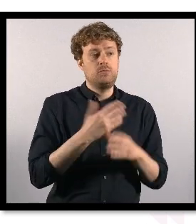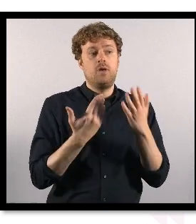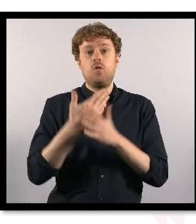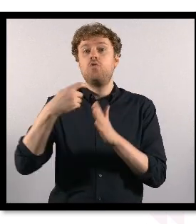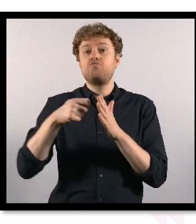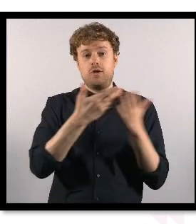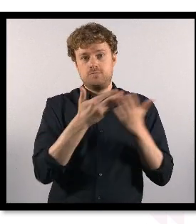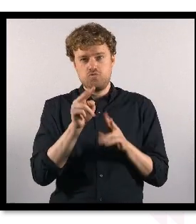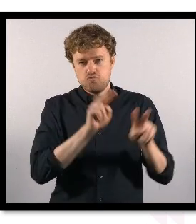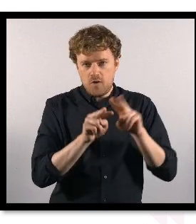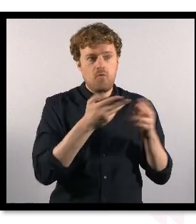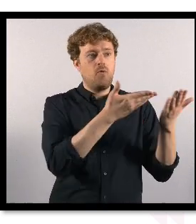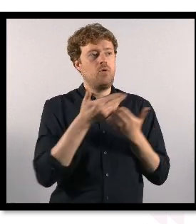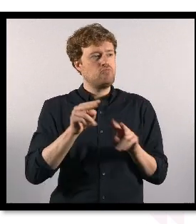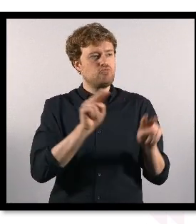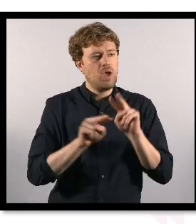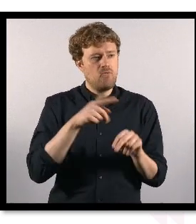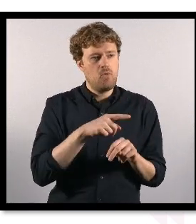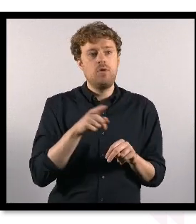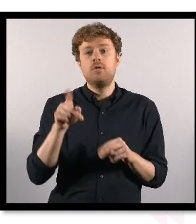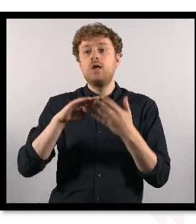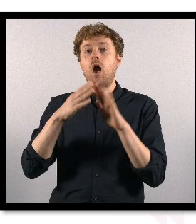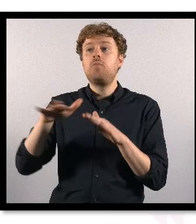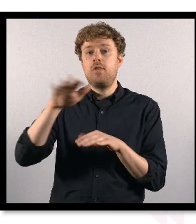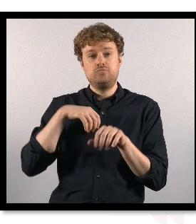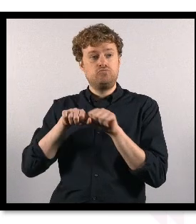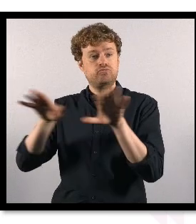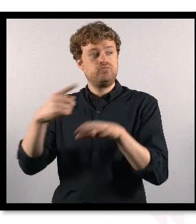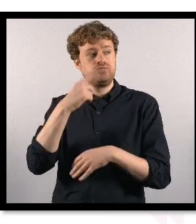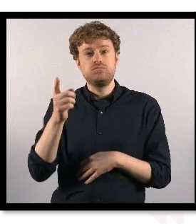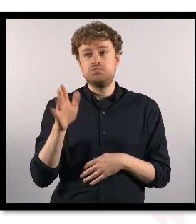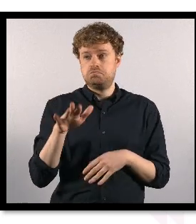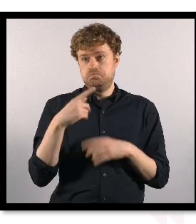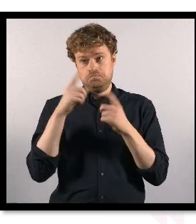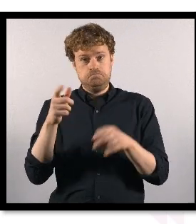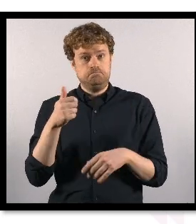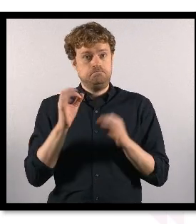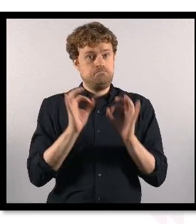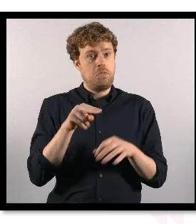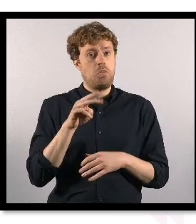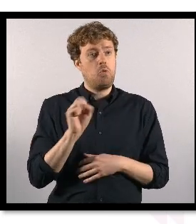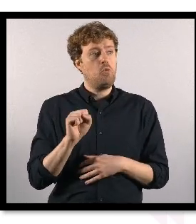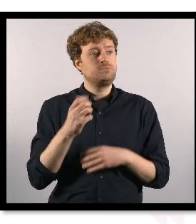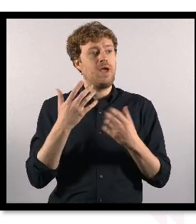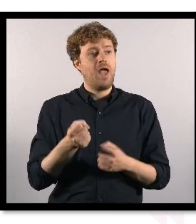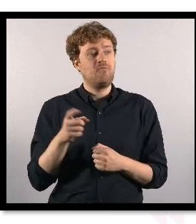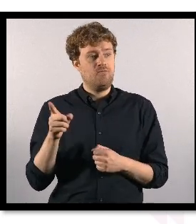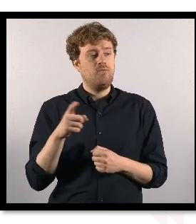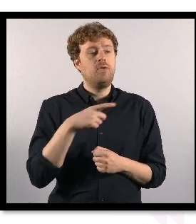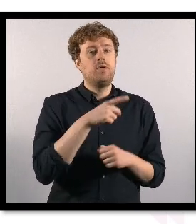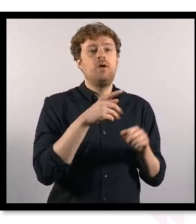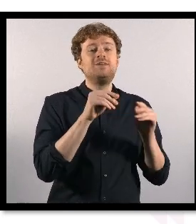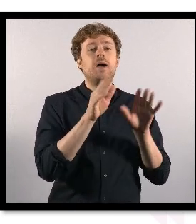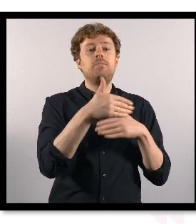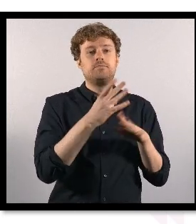watch the YouTube video, you will see a lot of happy faces from the TOC members from achieving this. If we look at today, I just